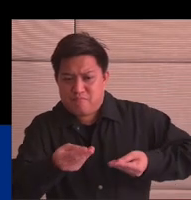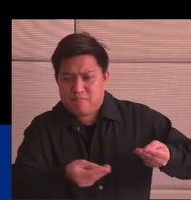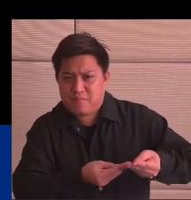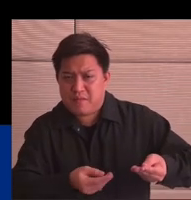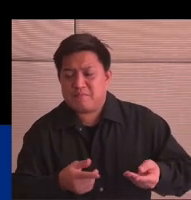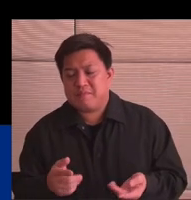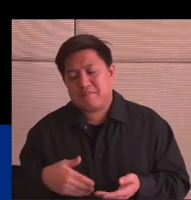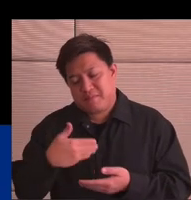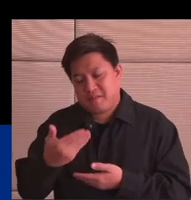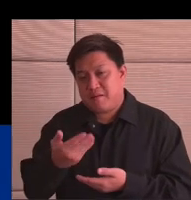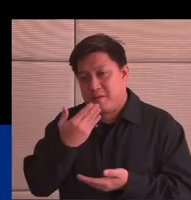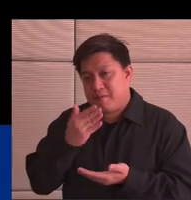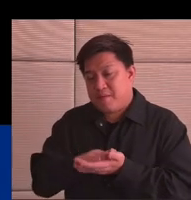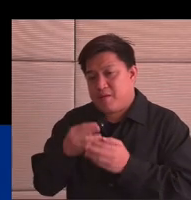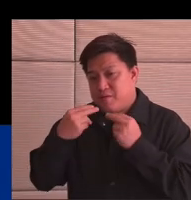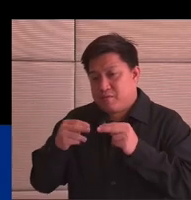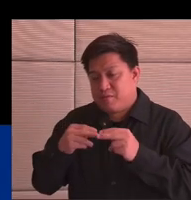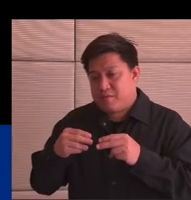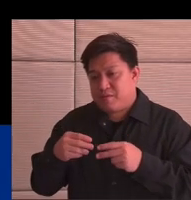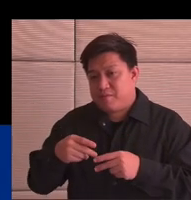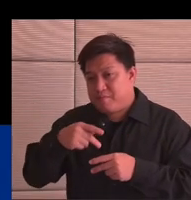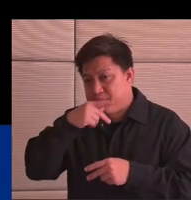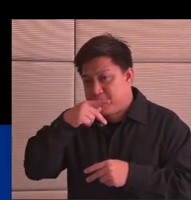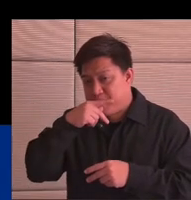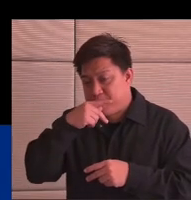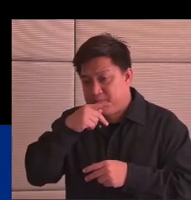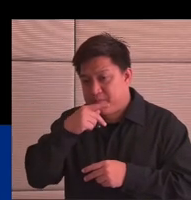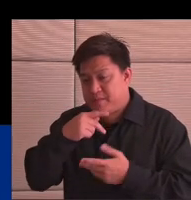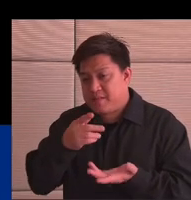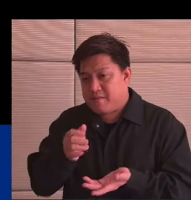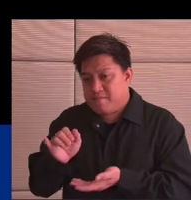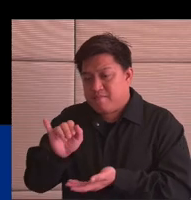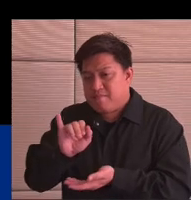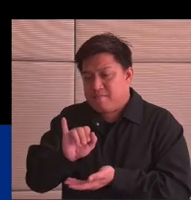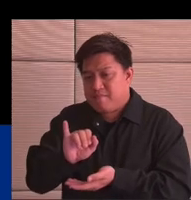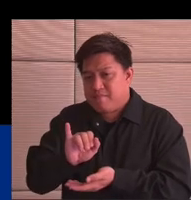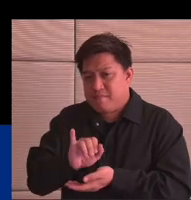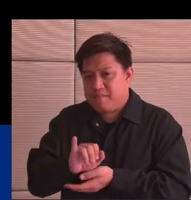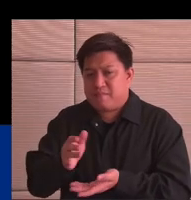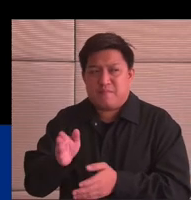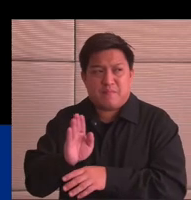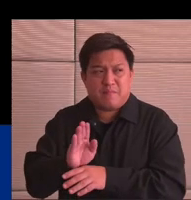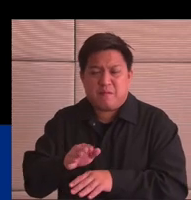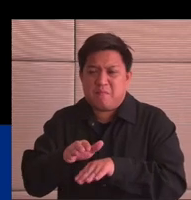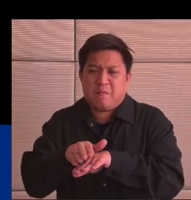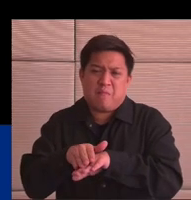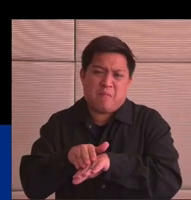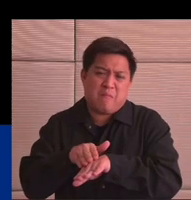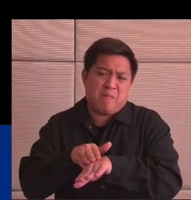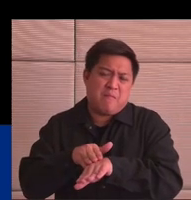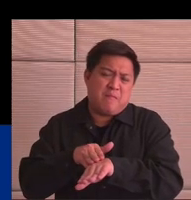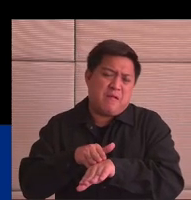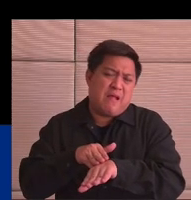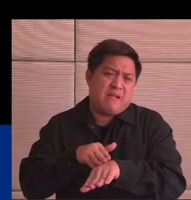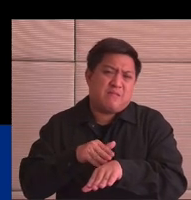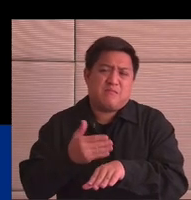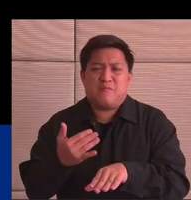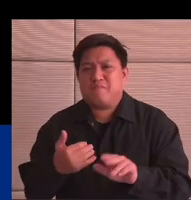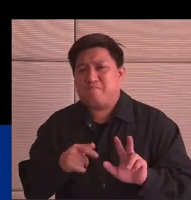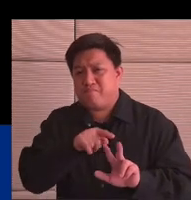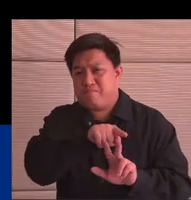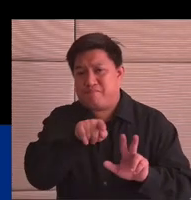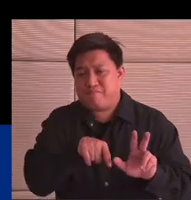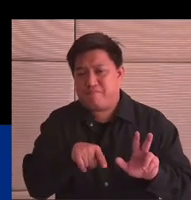bad news actually is in private investment. And this has been slower than the historical because of 3 things.